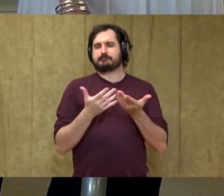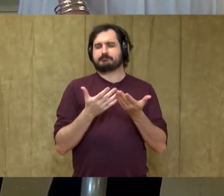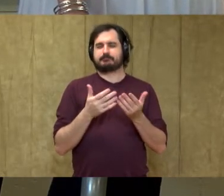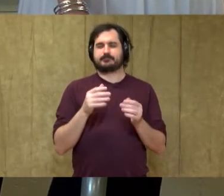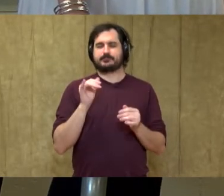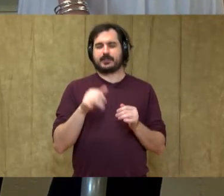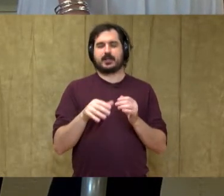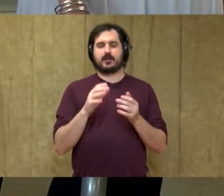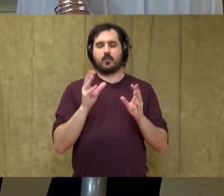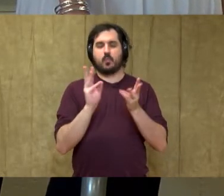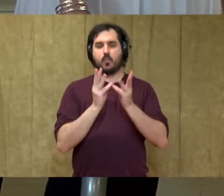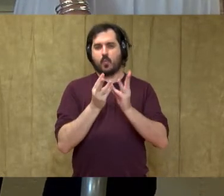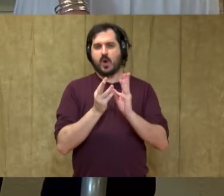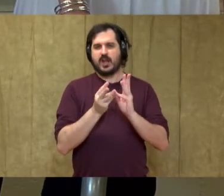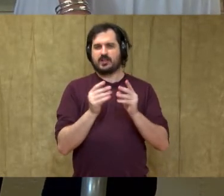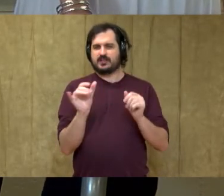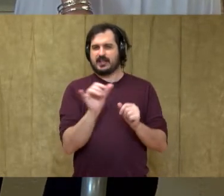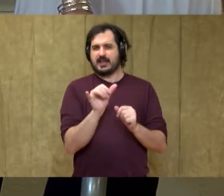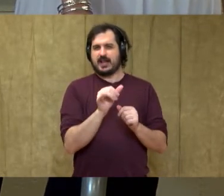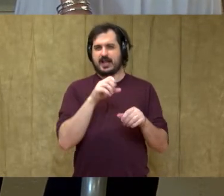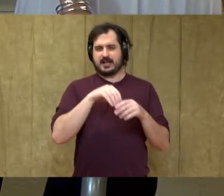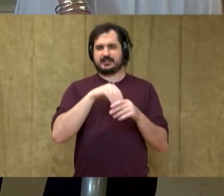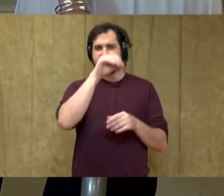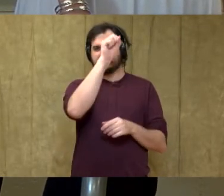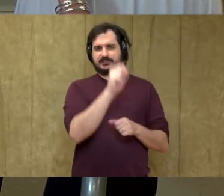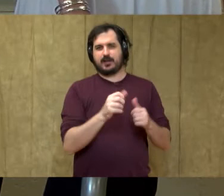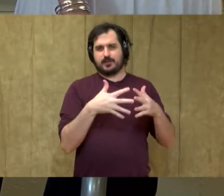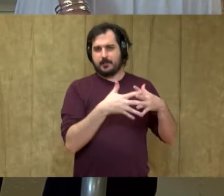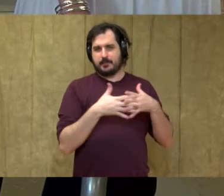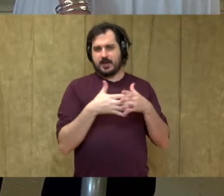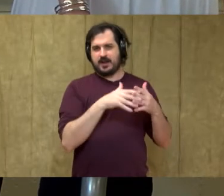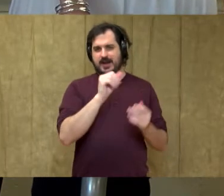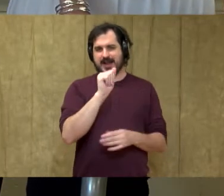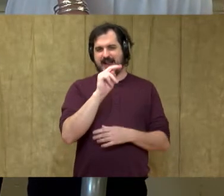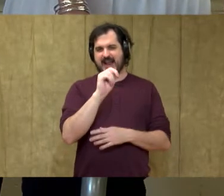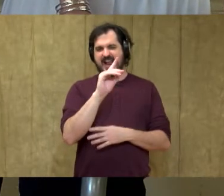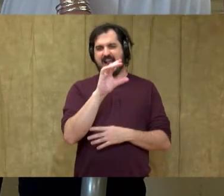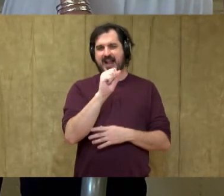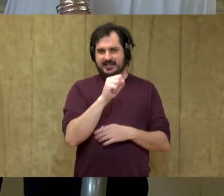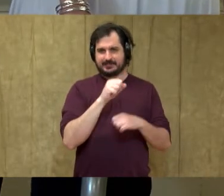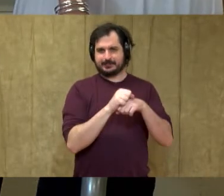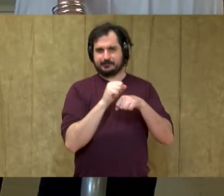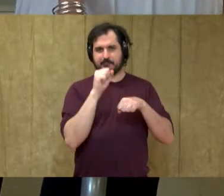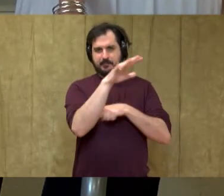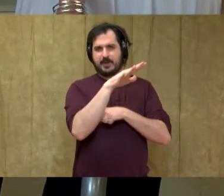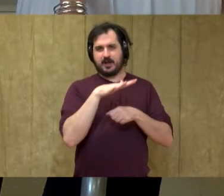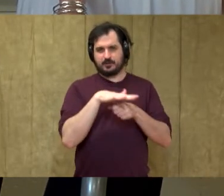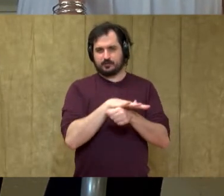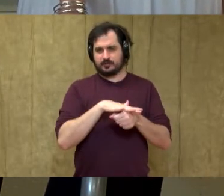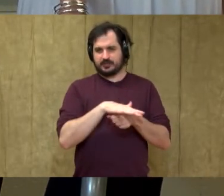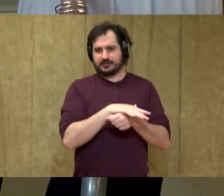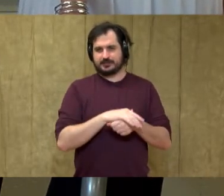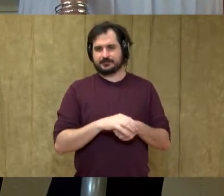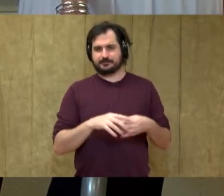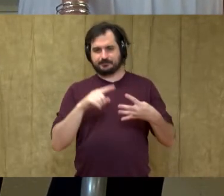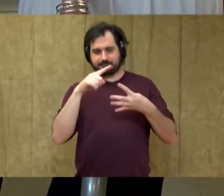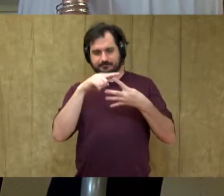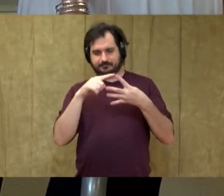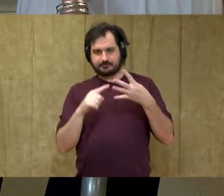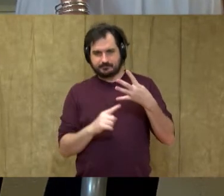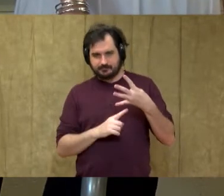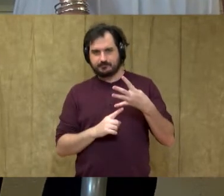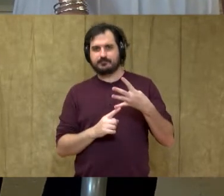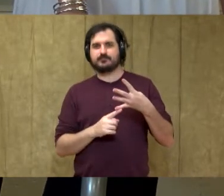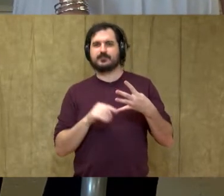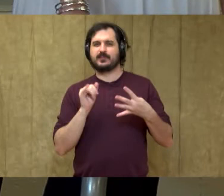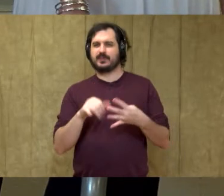the Andes mountain region is probably like England's. So climate is dealing with weather over time.